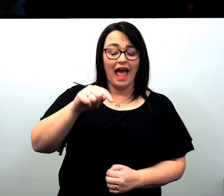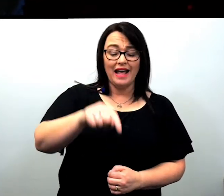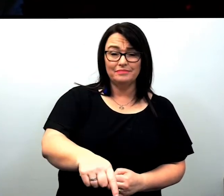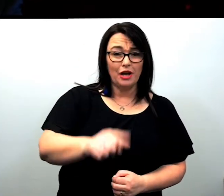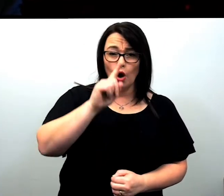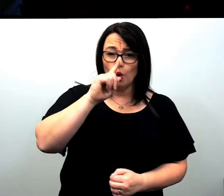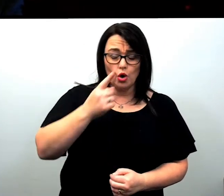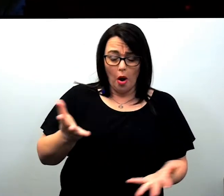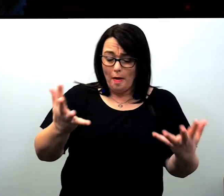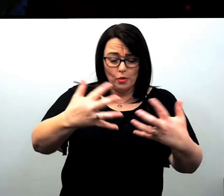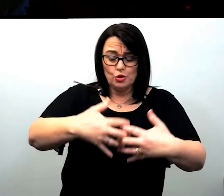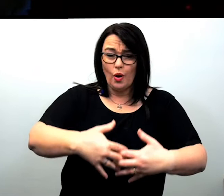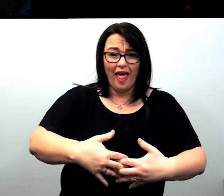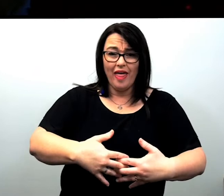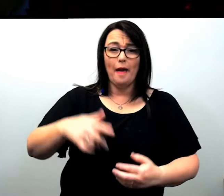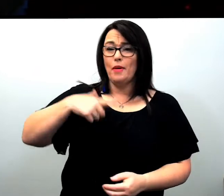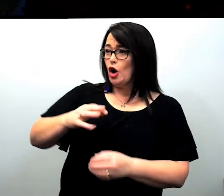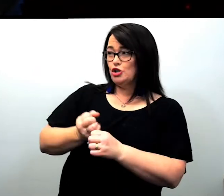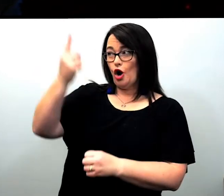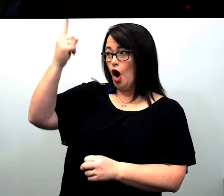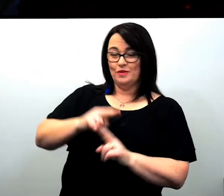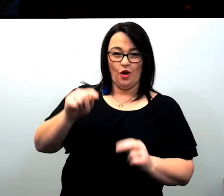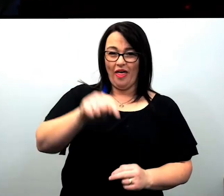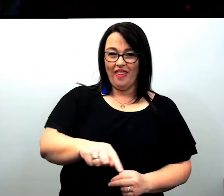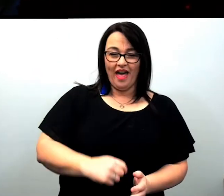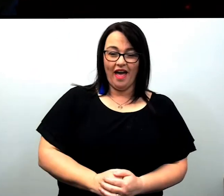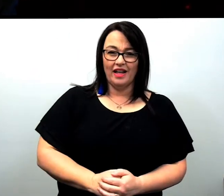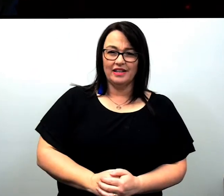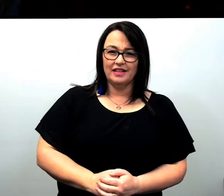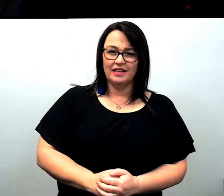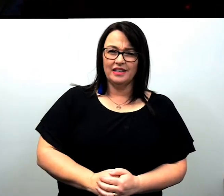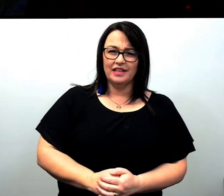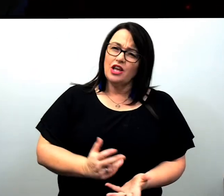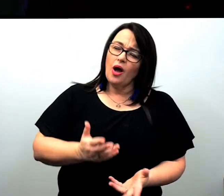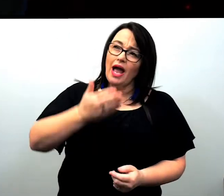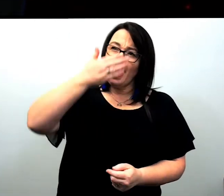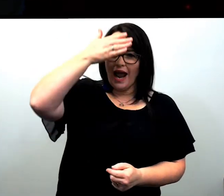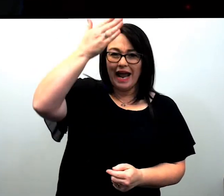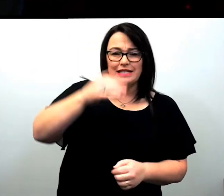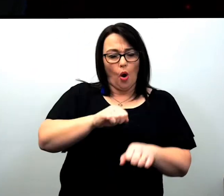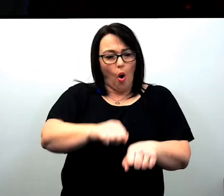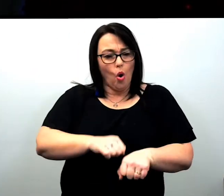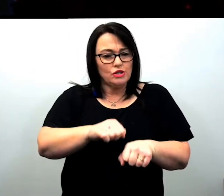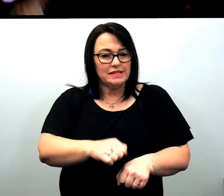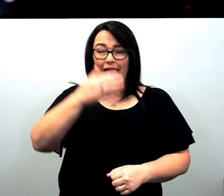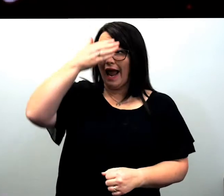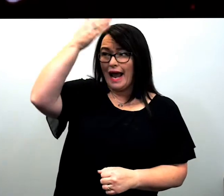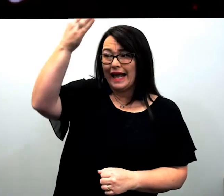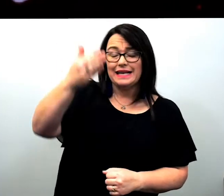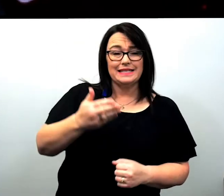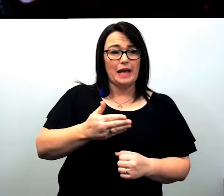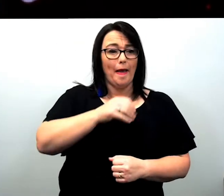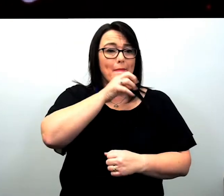king's horses may talk about all the institutions that people rely on. They will never put your life back together again. It's